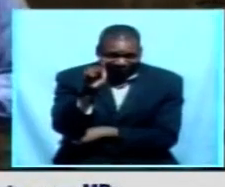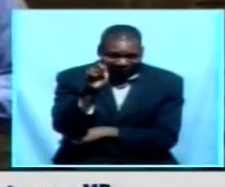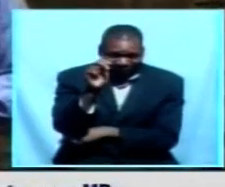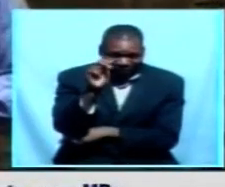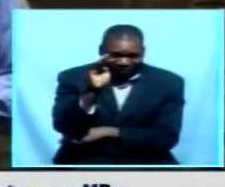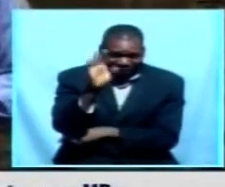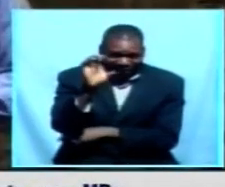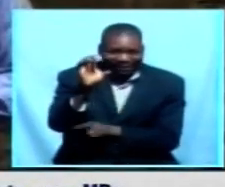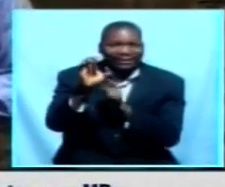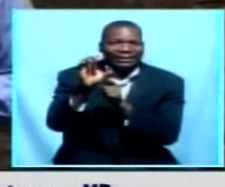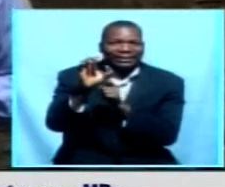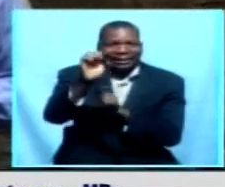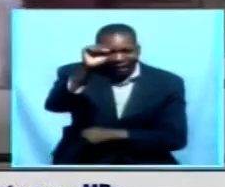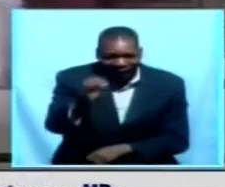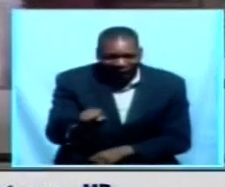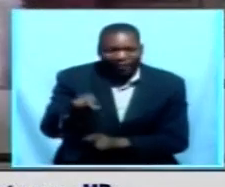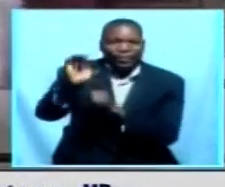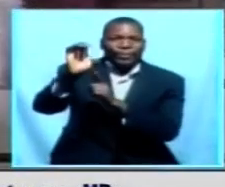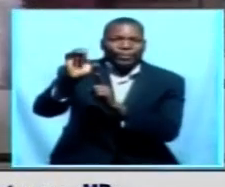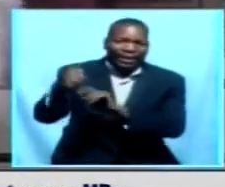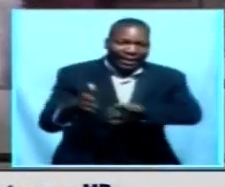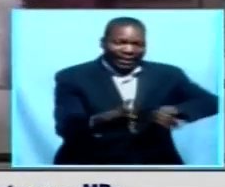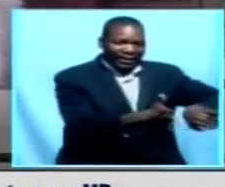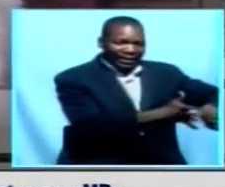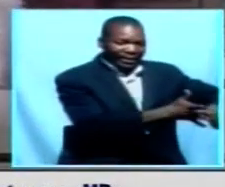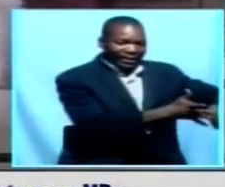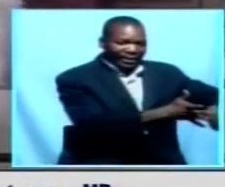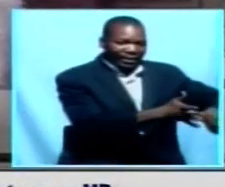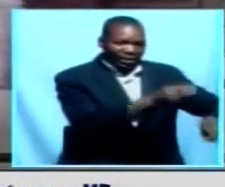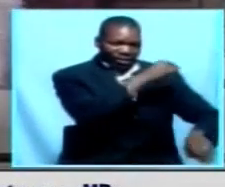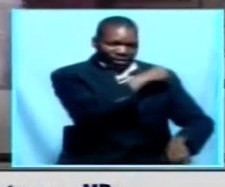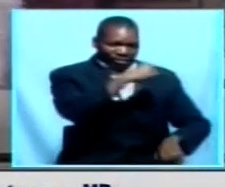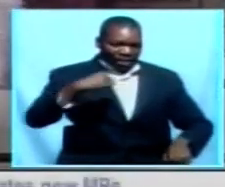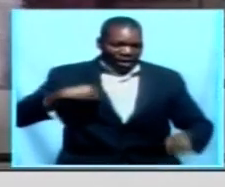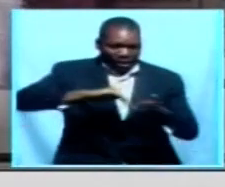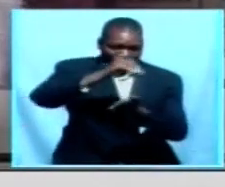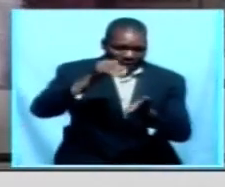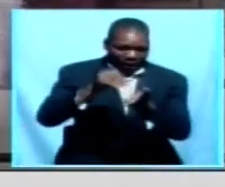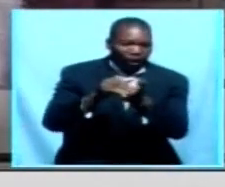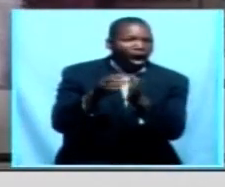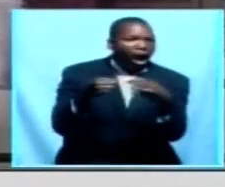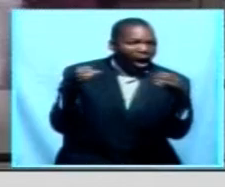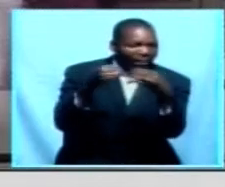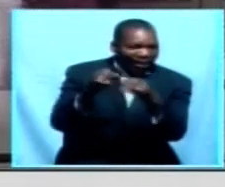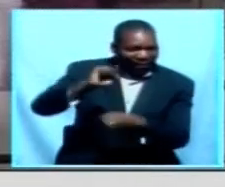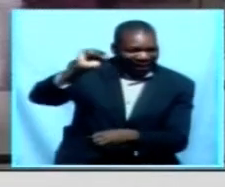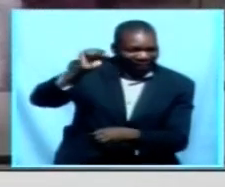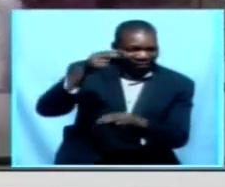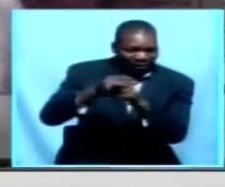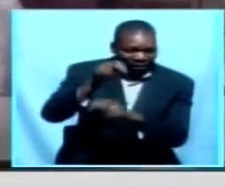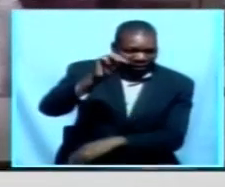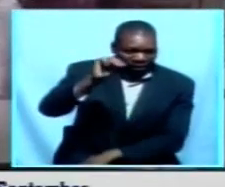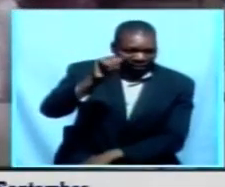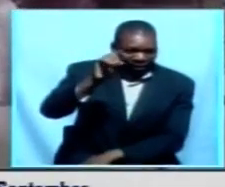News, Namwala. Well, meanwhile, PF member of the Central Committee, Siachaye Madiankuku, has called on the